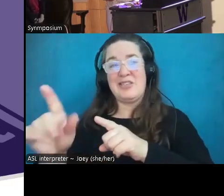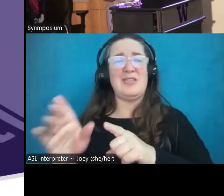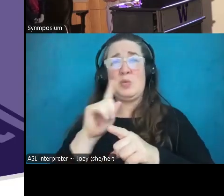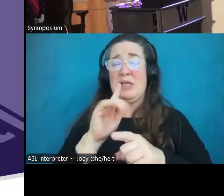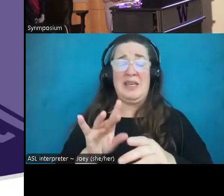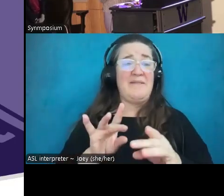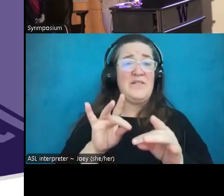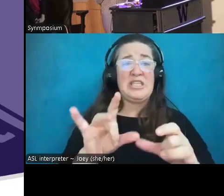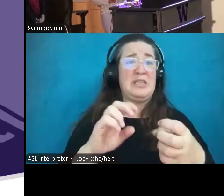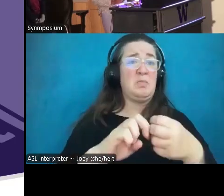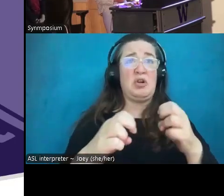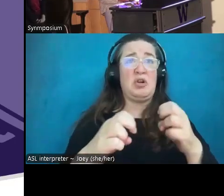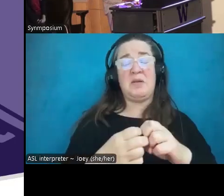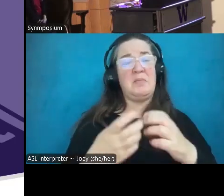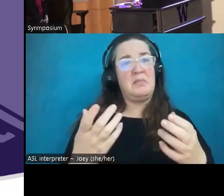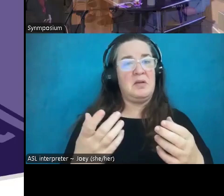guys.